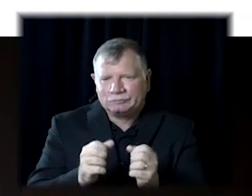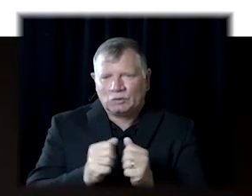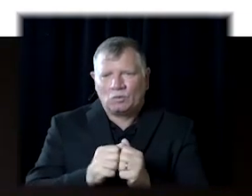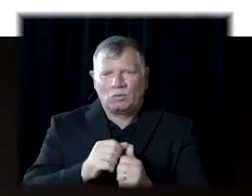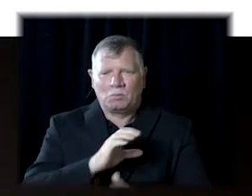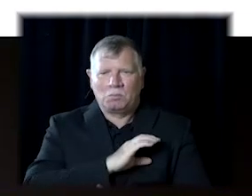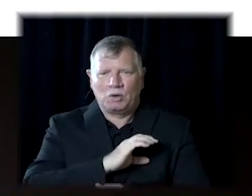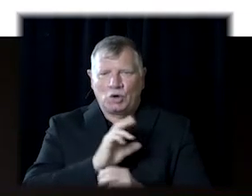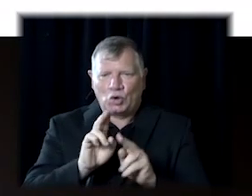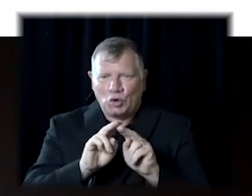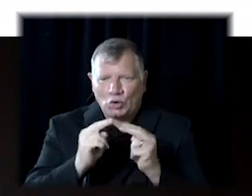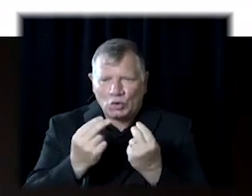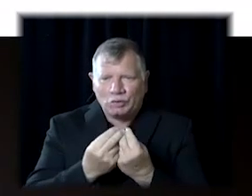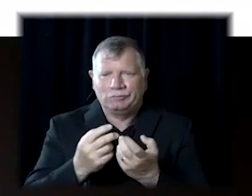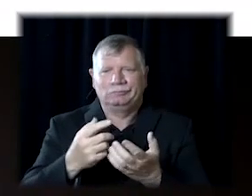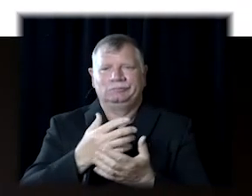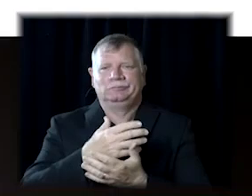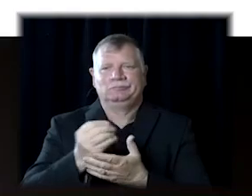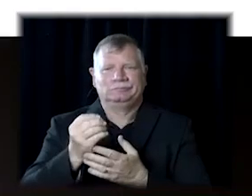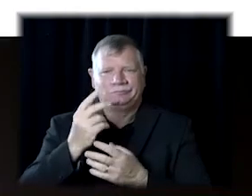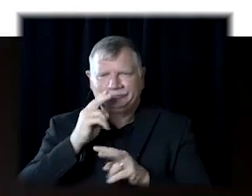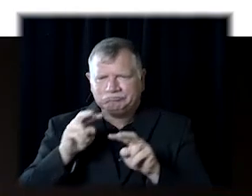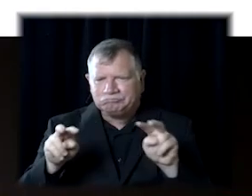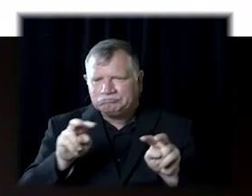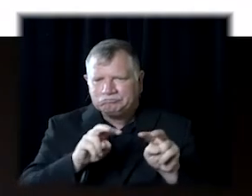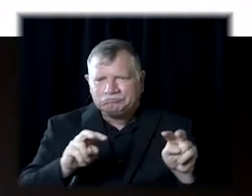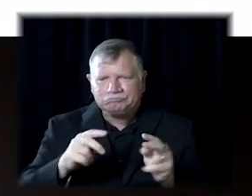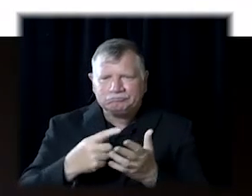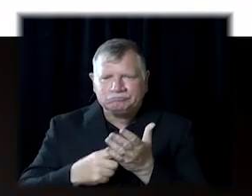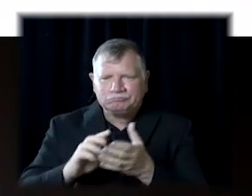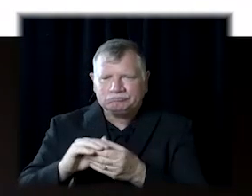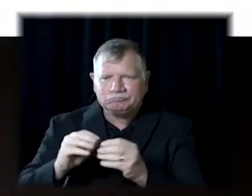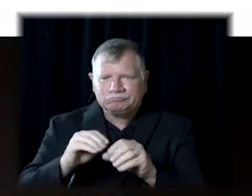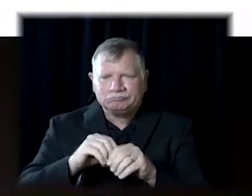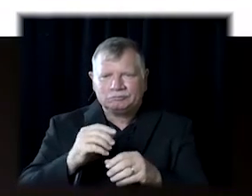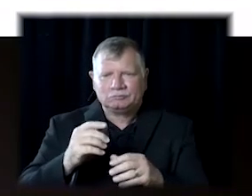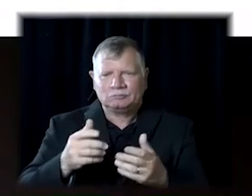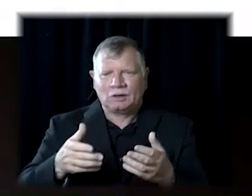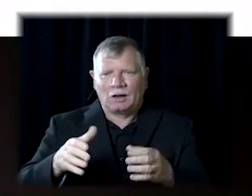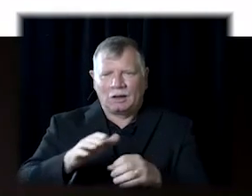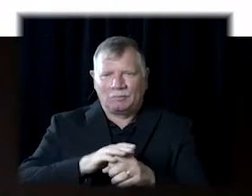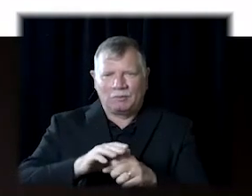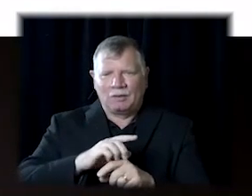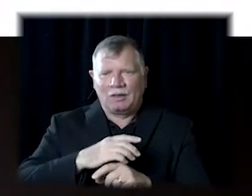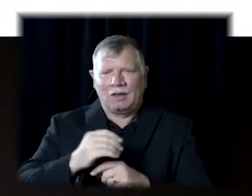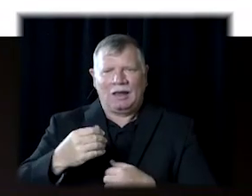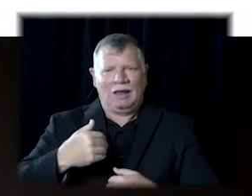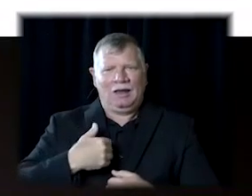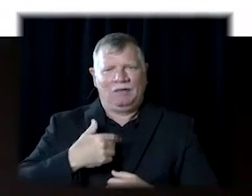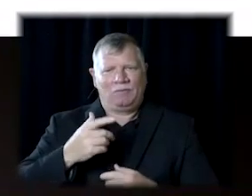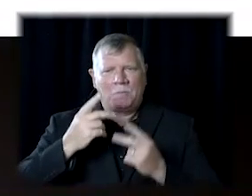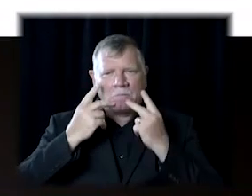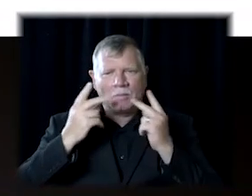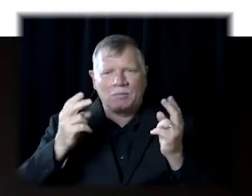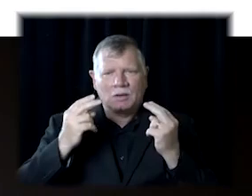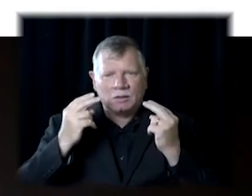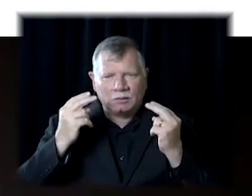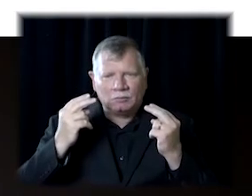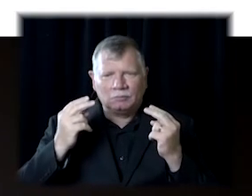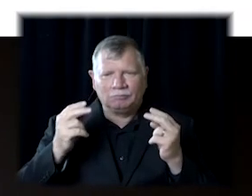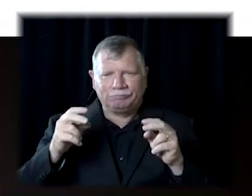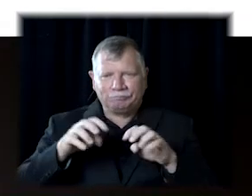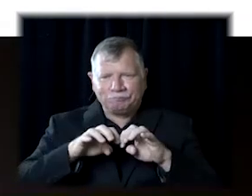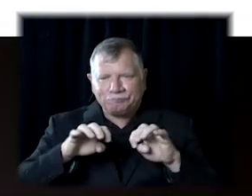We monitored implementation across the Department of Public Safety throughout the year, and we held a public hearing with representatives of the department to review